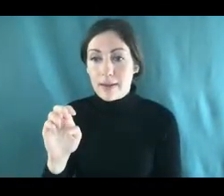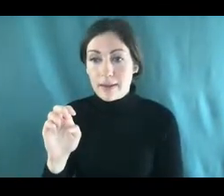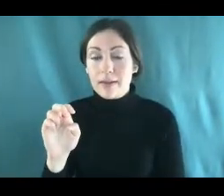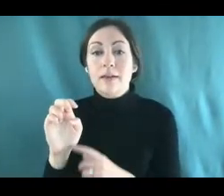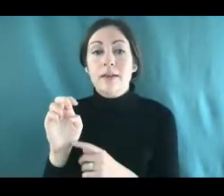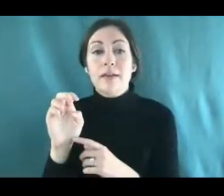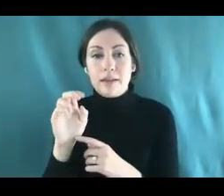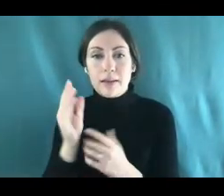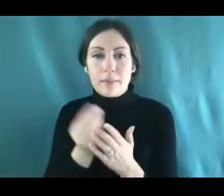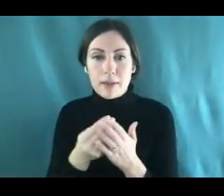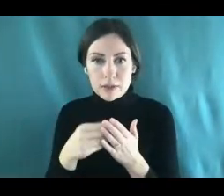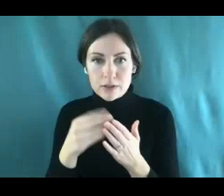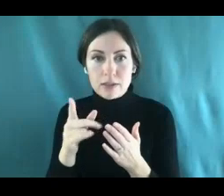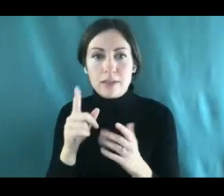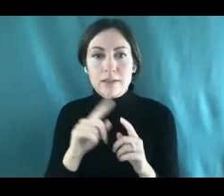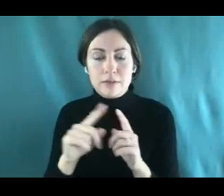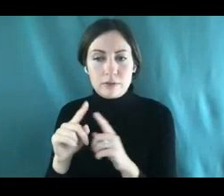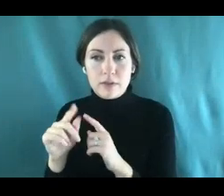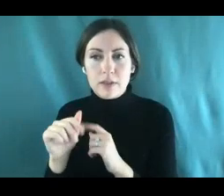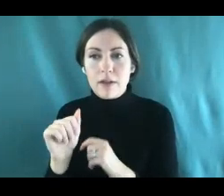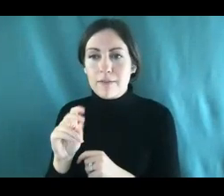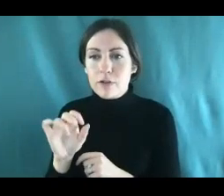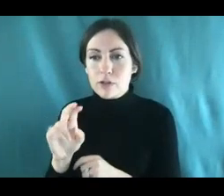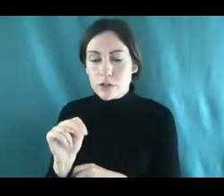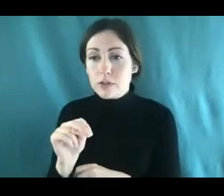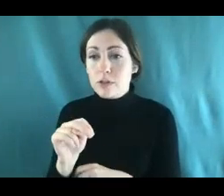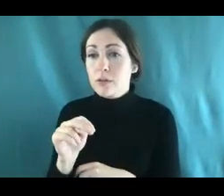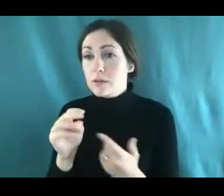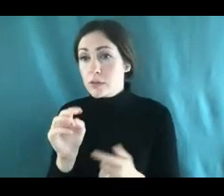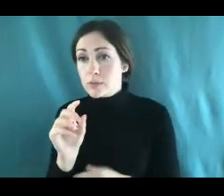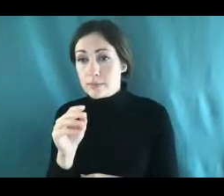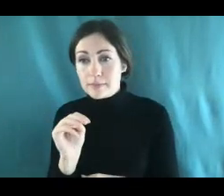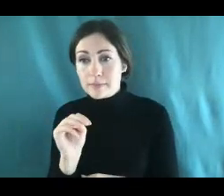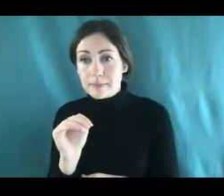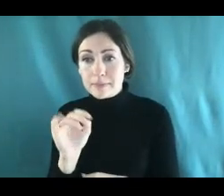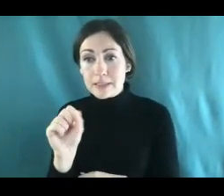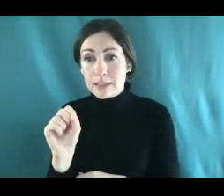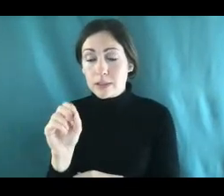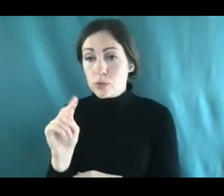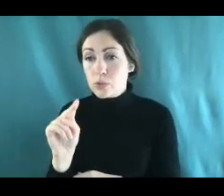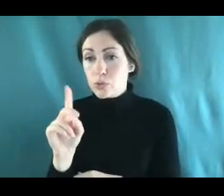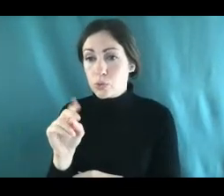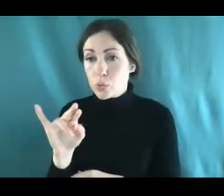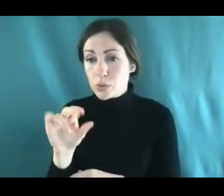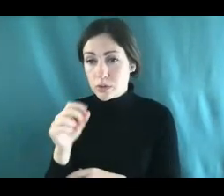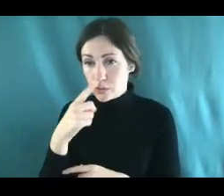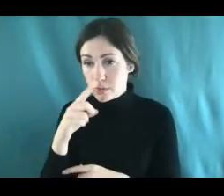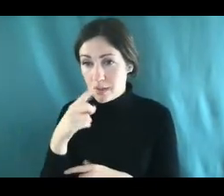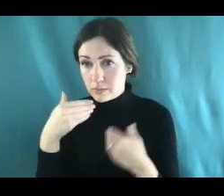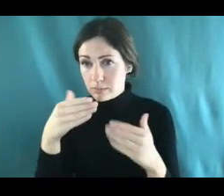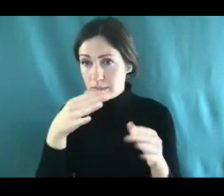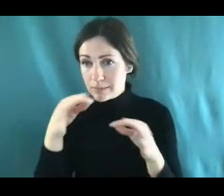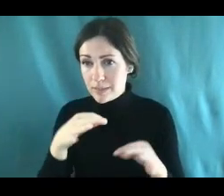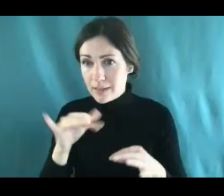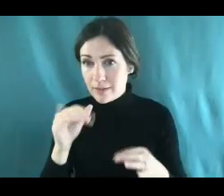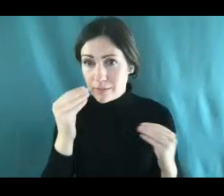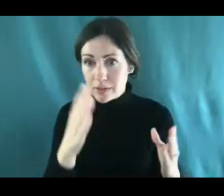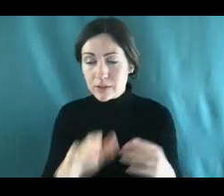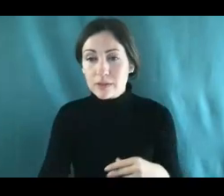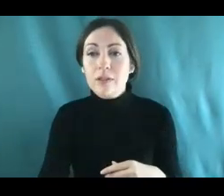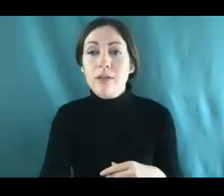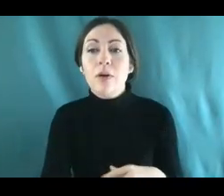new version. So Ms. Dorch, would you please proceed in providing this information? Thank you, Mr.